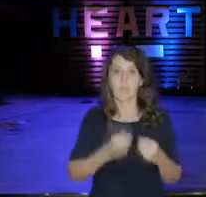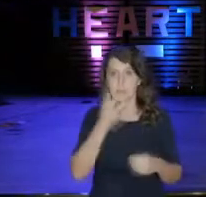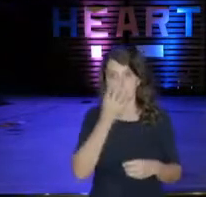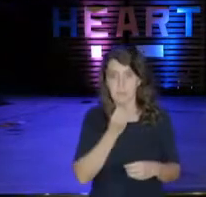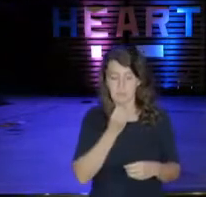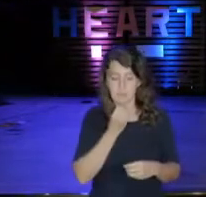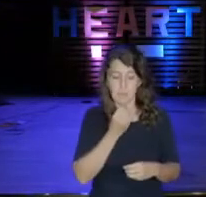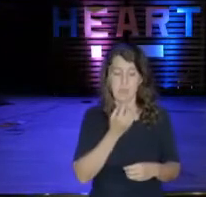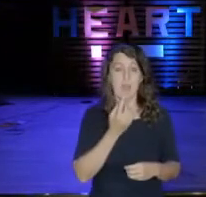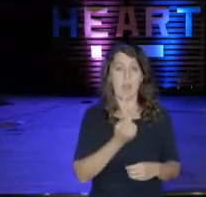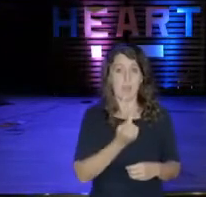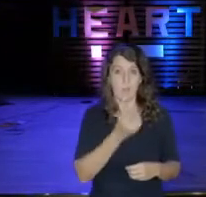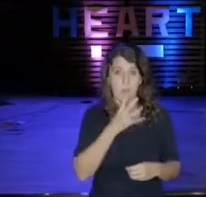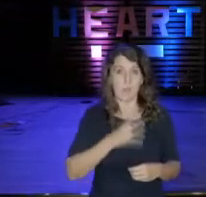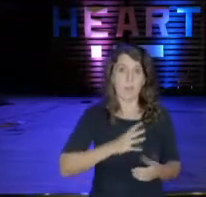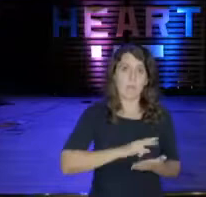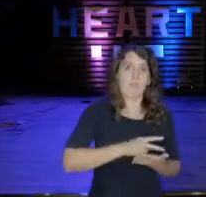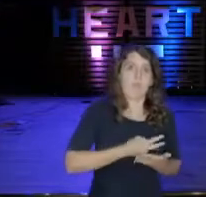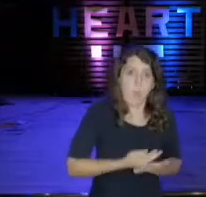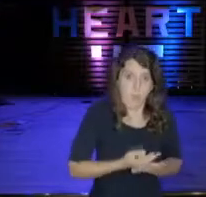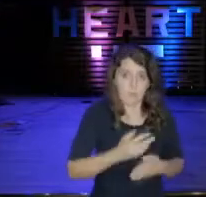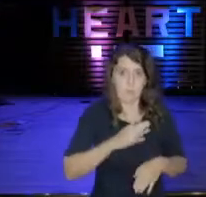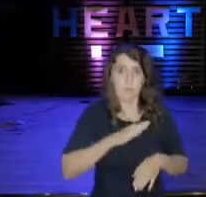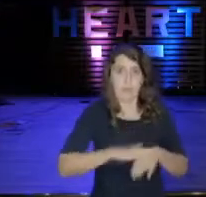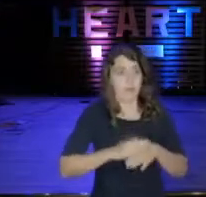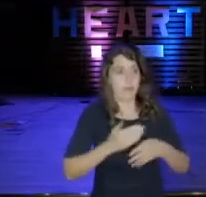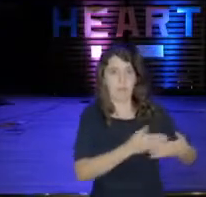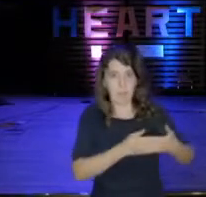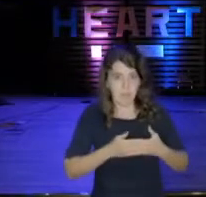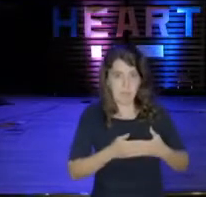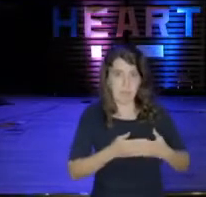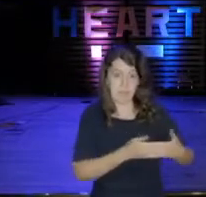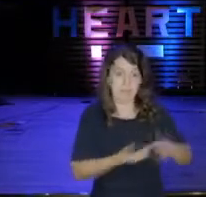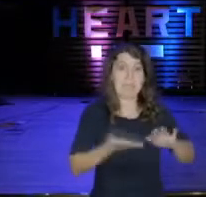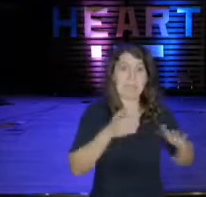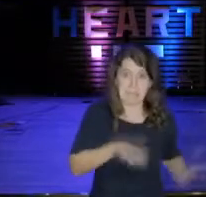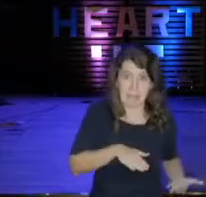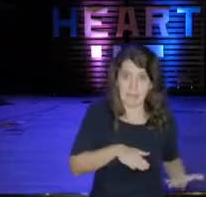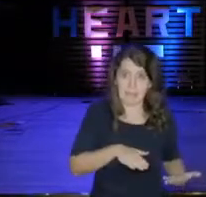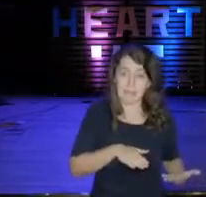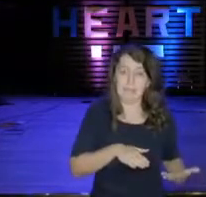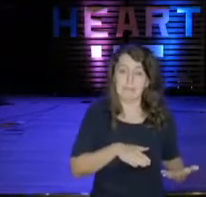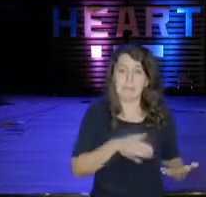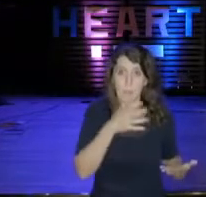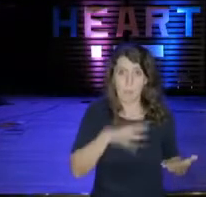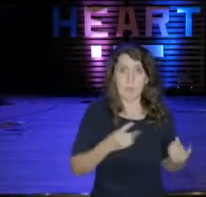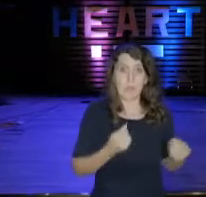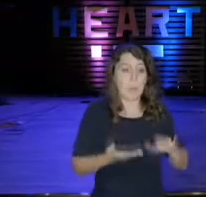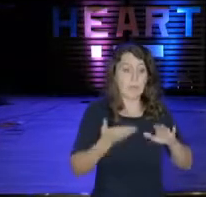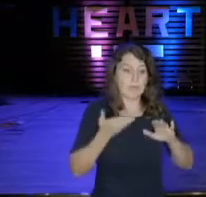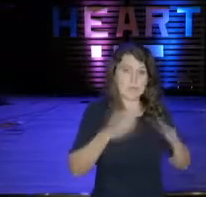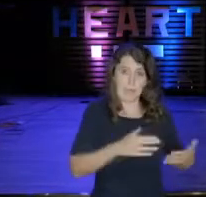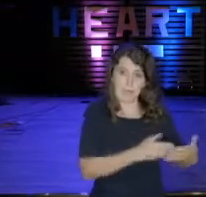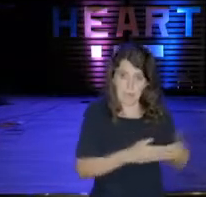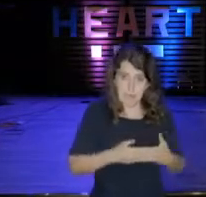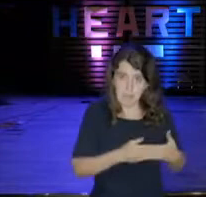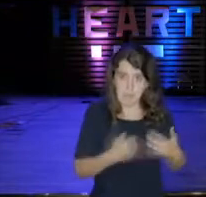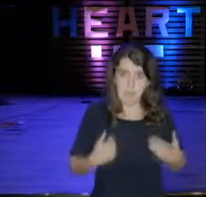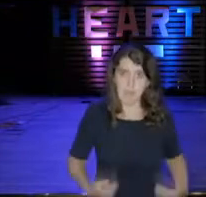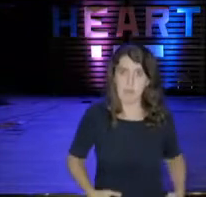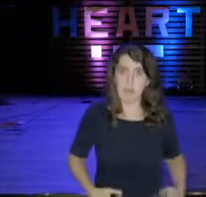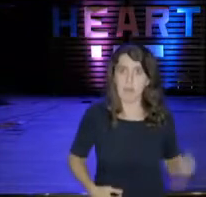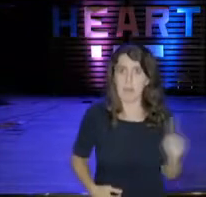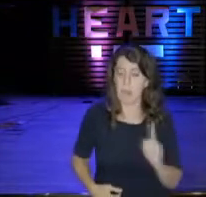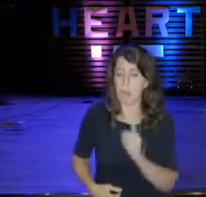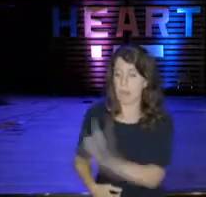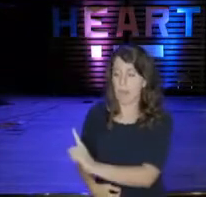on top of her little baby boy, suffocates him, he dies. And then what she does is she takes her dead baby's body, replaces